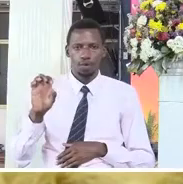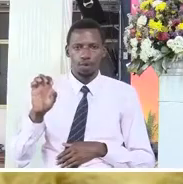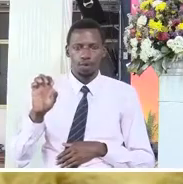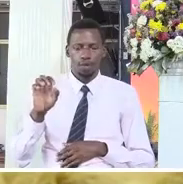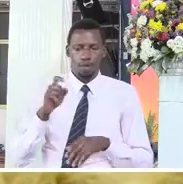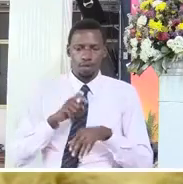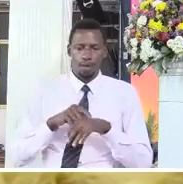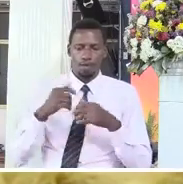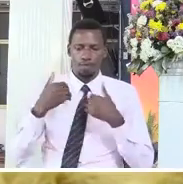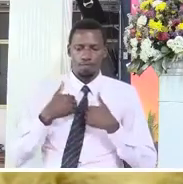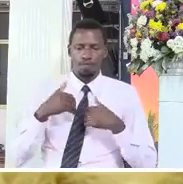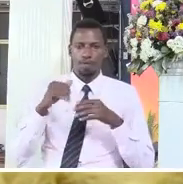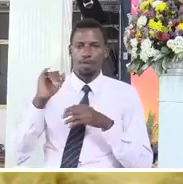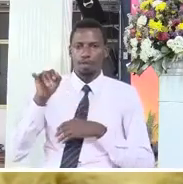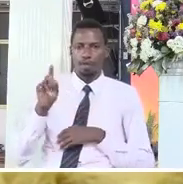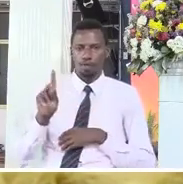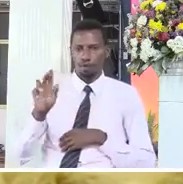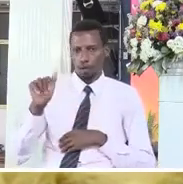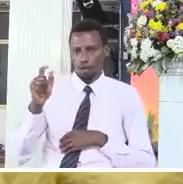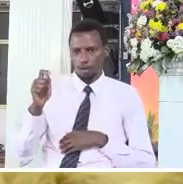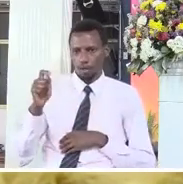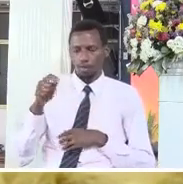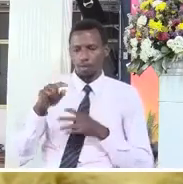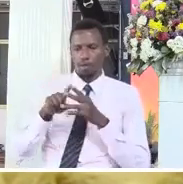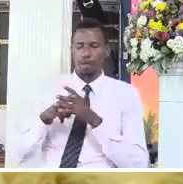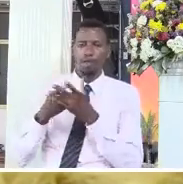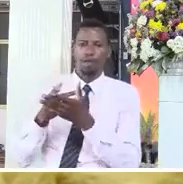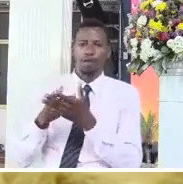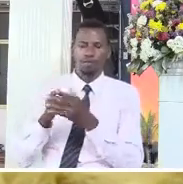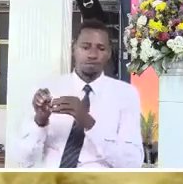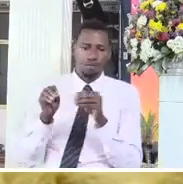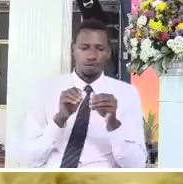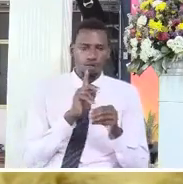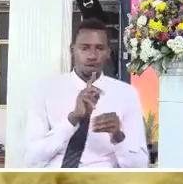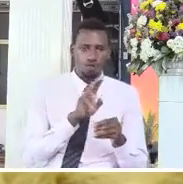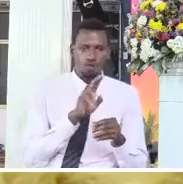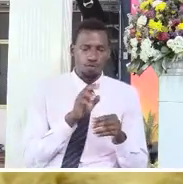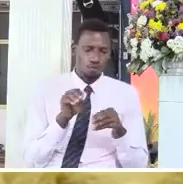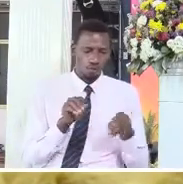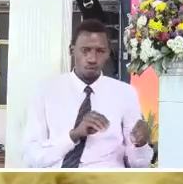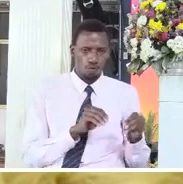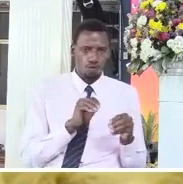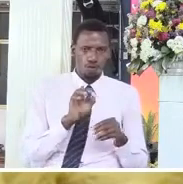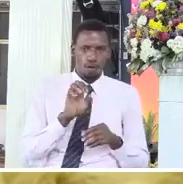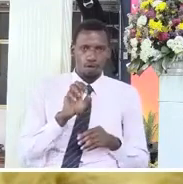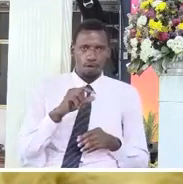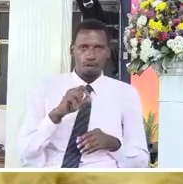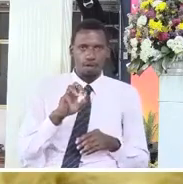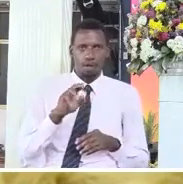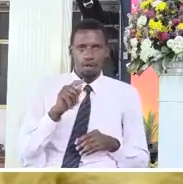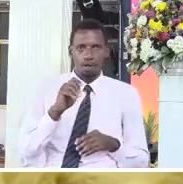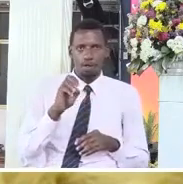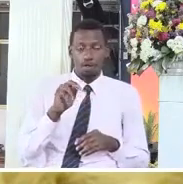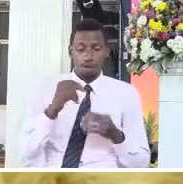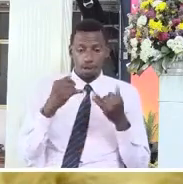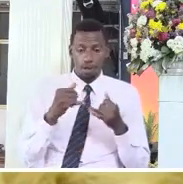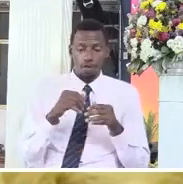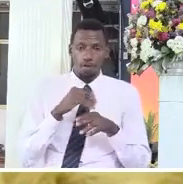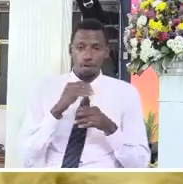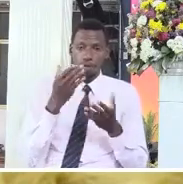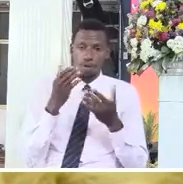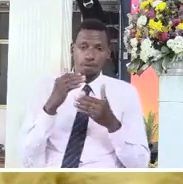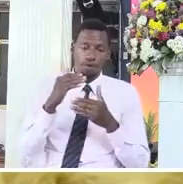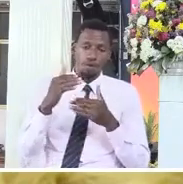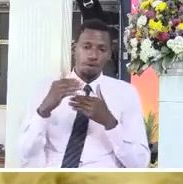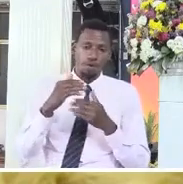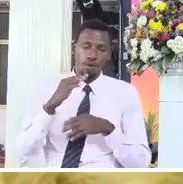public universities. We extended to KU, Egerton. Right now in all the universities, including public and private, where the